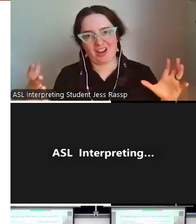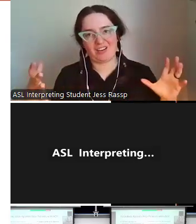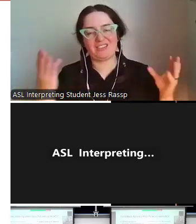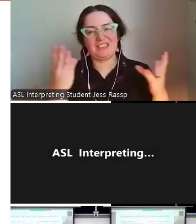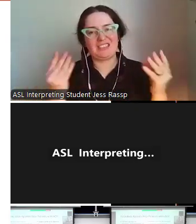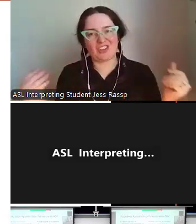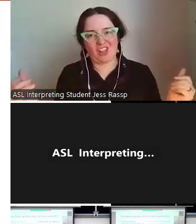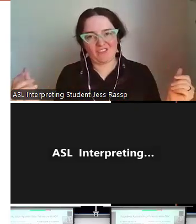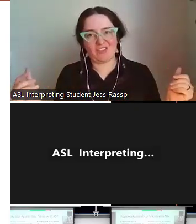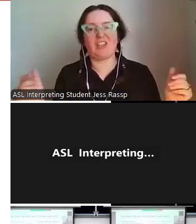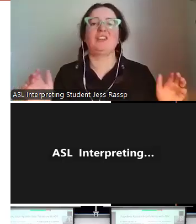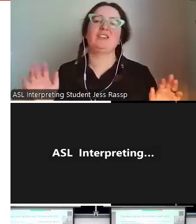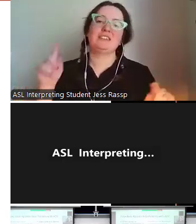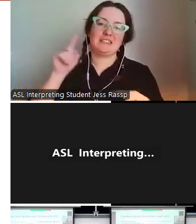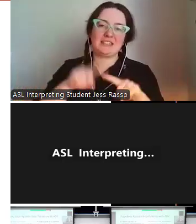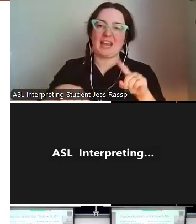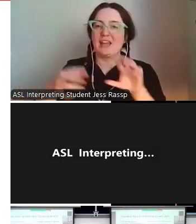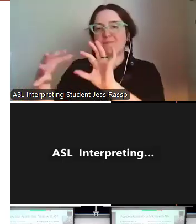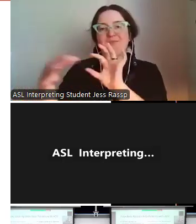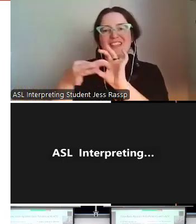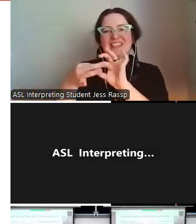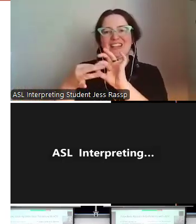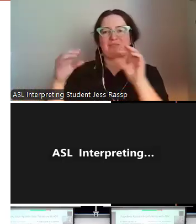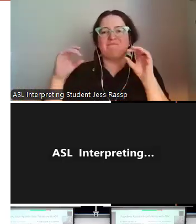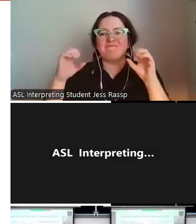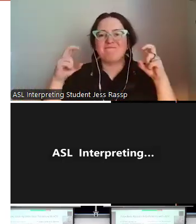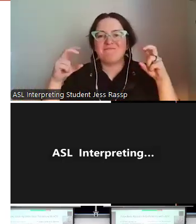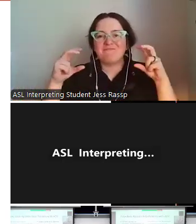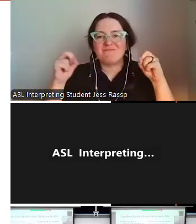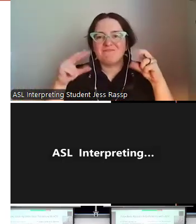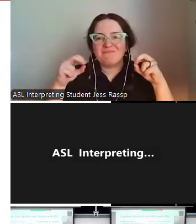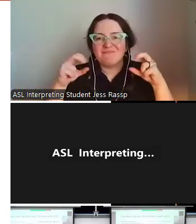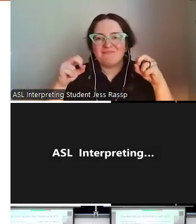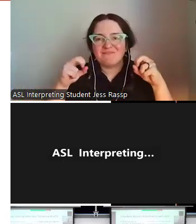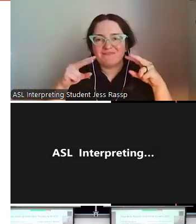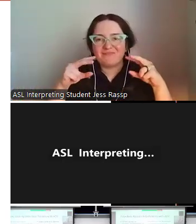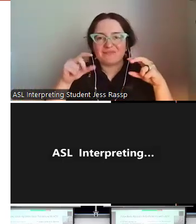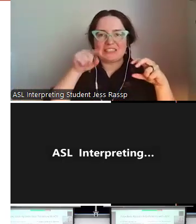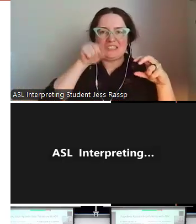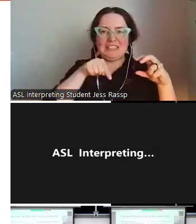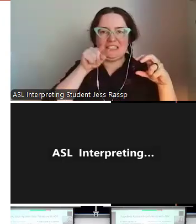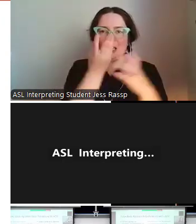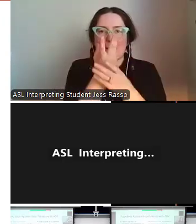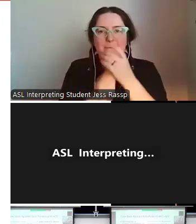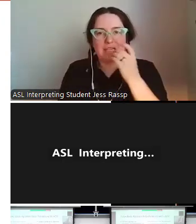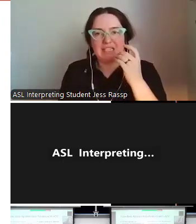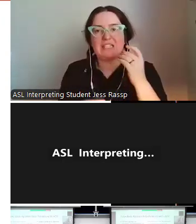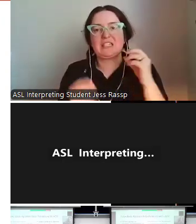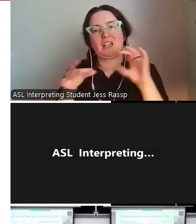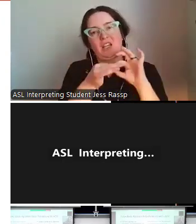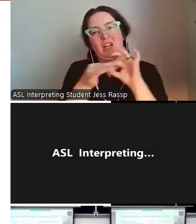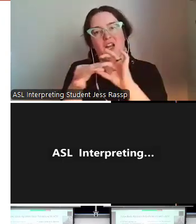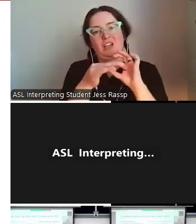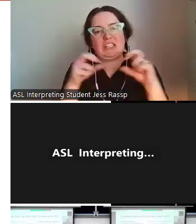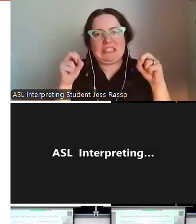of the mixture of the long-term potention and the long-term depression mix. You